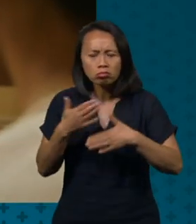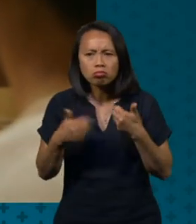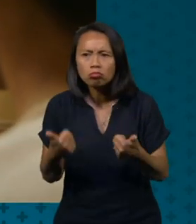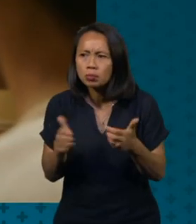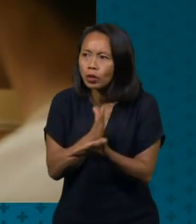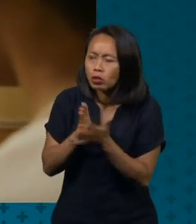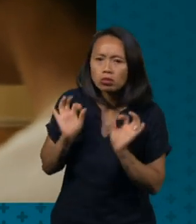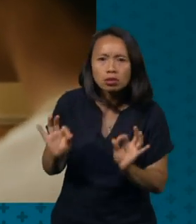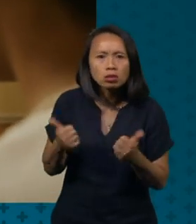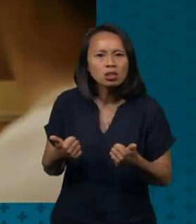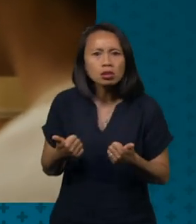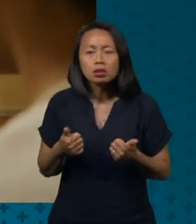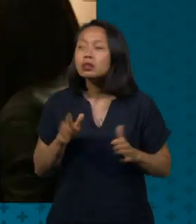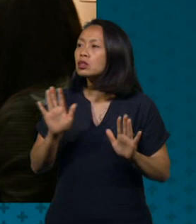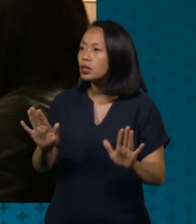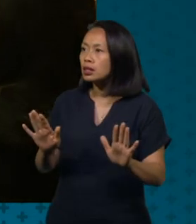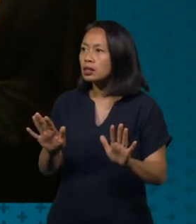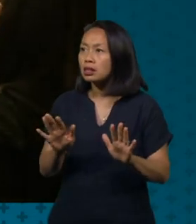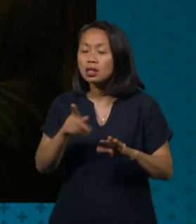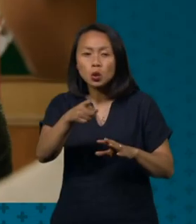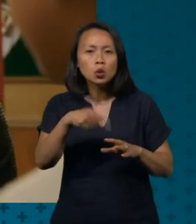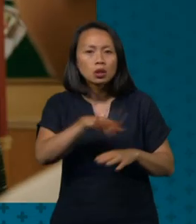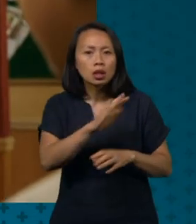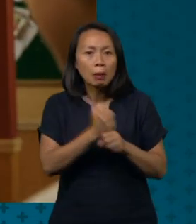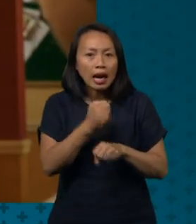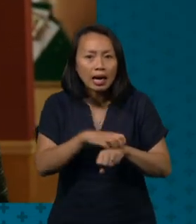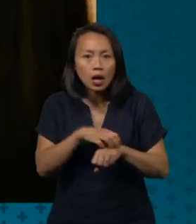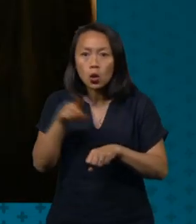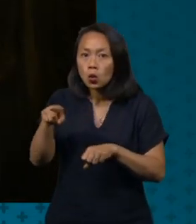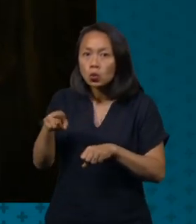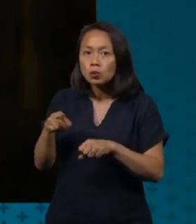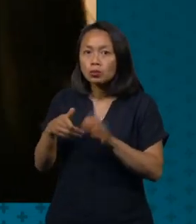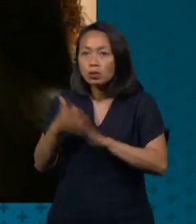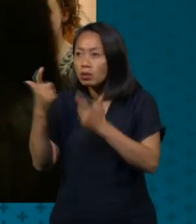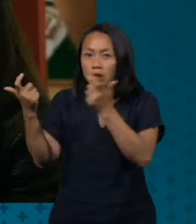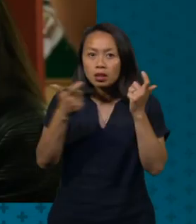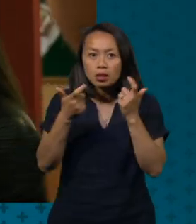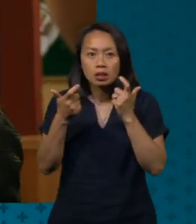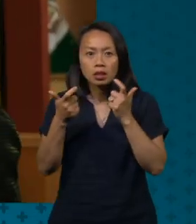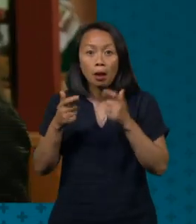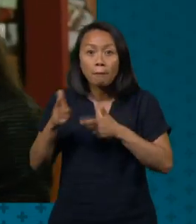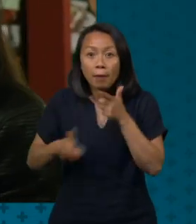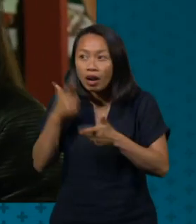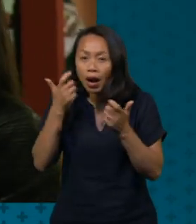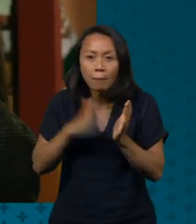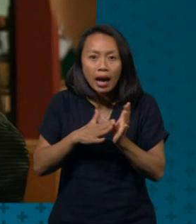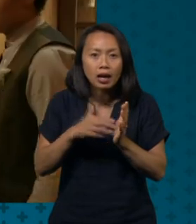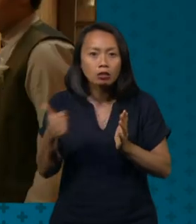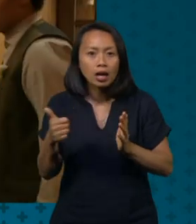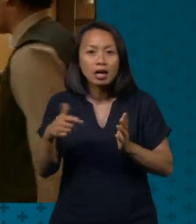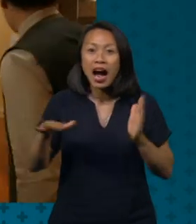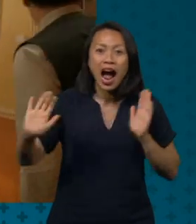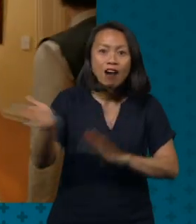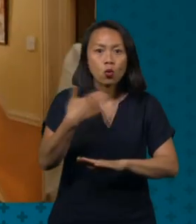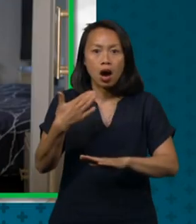you get on your bike and find Mike? Search everywhere. Tyler, the marquee needs cleaning up. Oh, and you two, if any of the guests arrive, just keep them occupied.